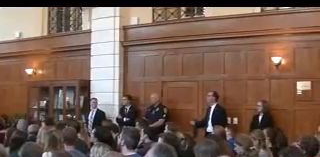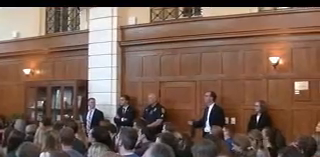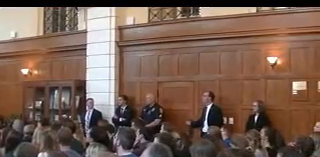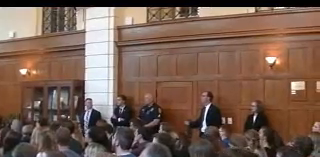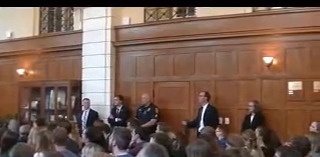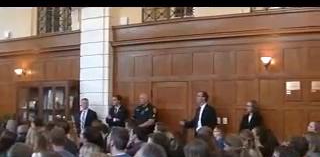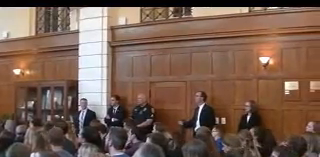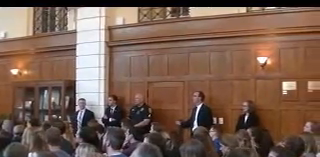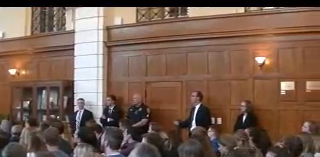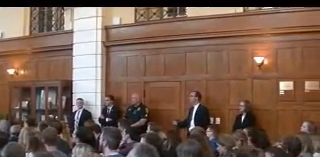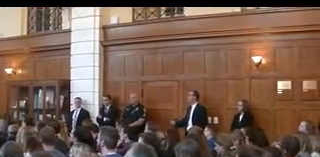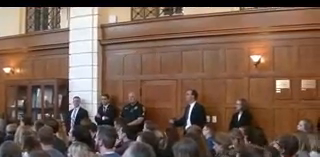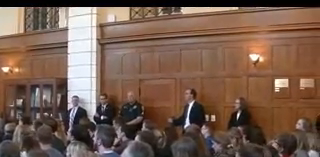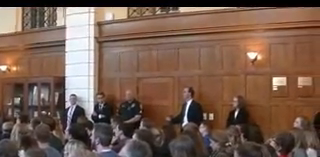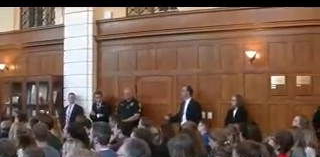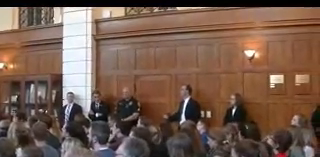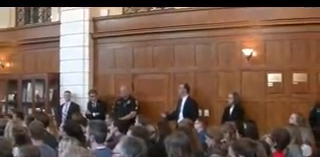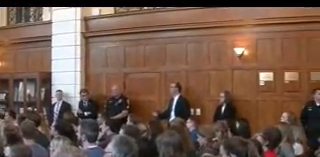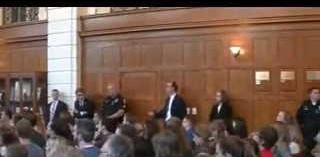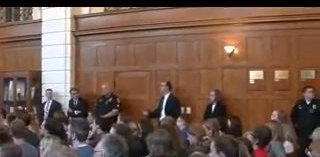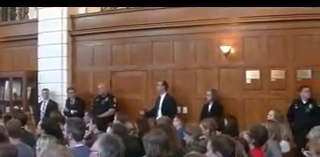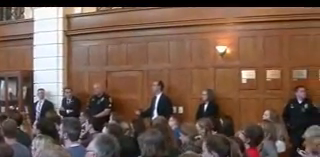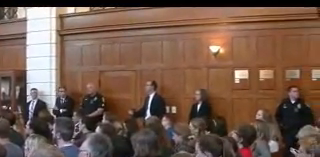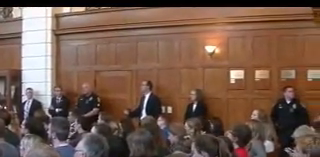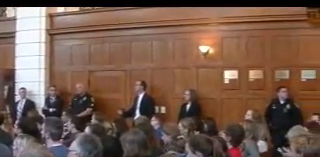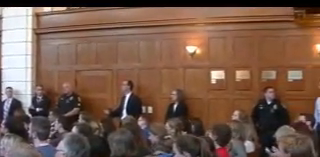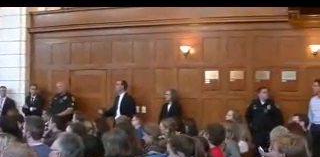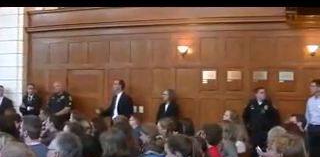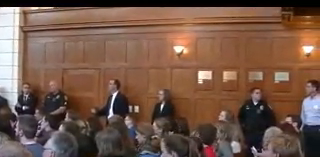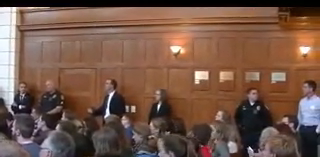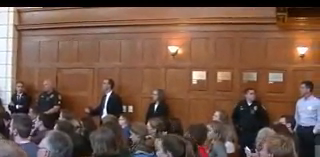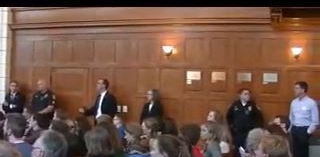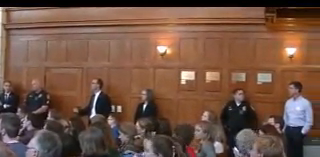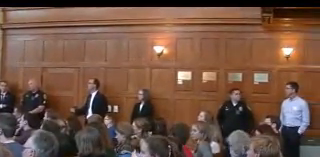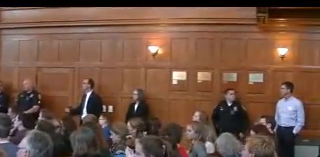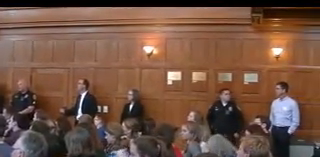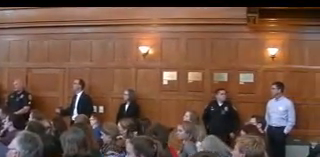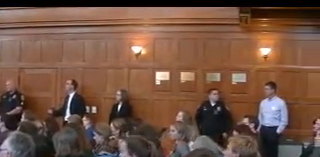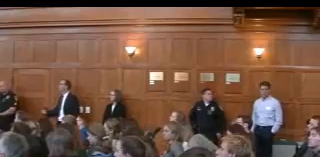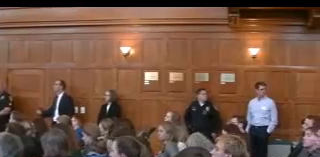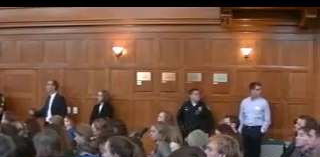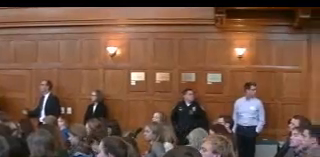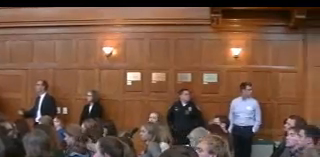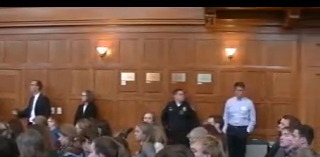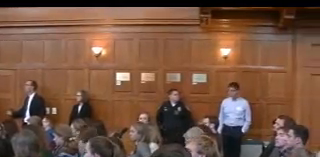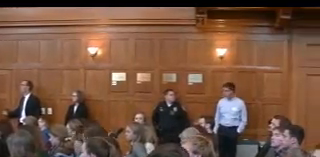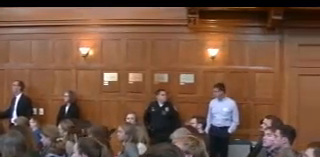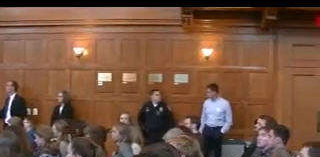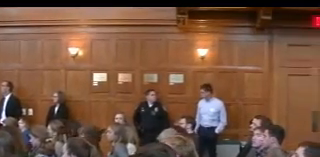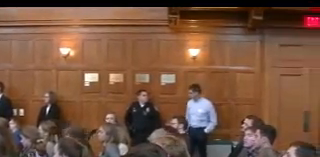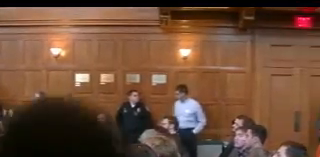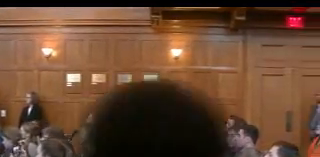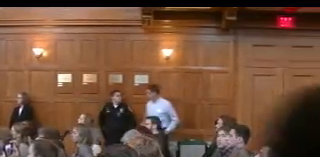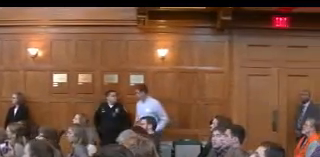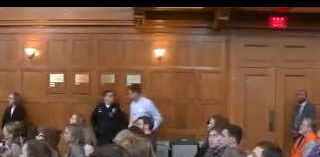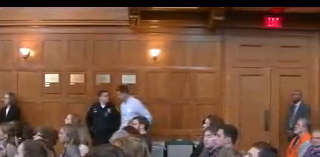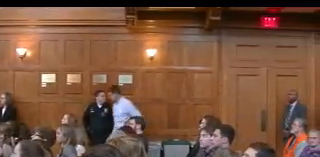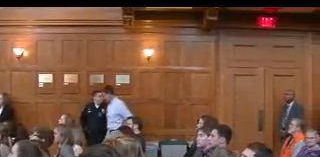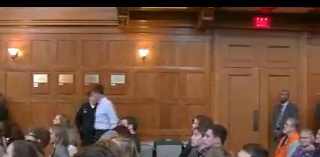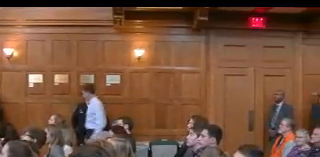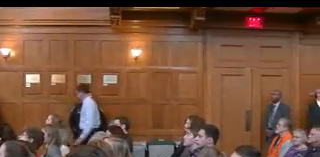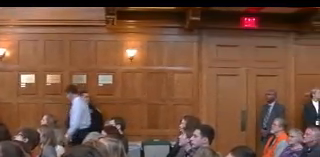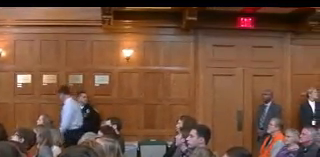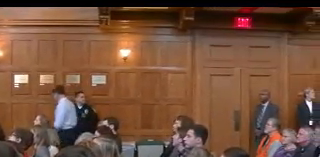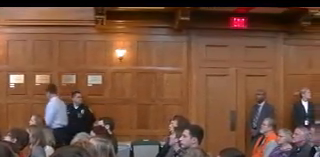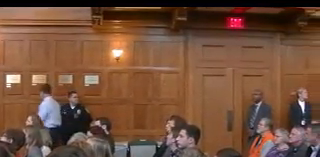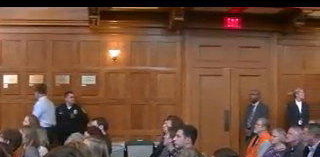effort tonight to ensure the fairness of these exchanges, so central to our democracy. I will personally vigorously